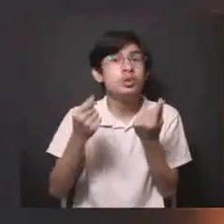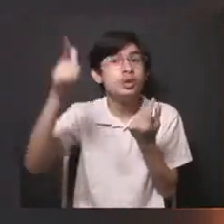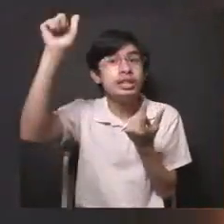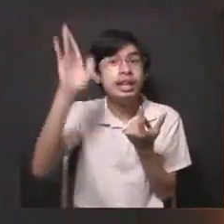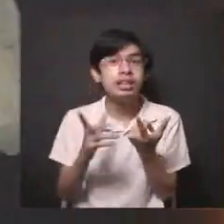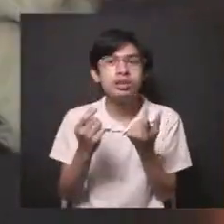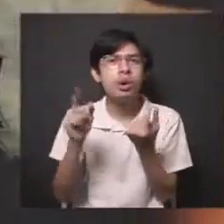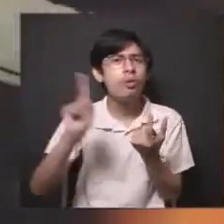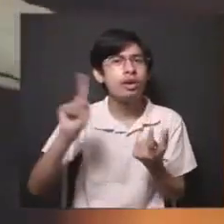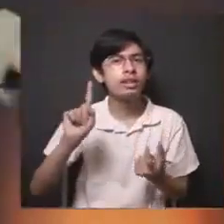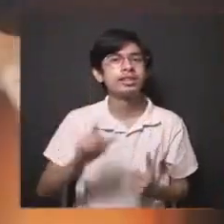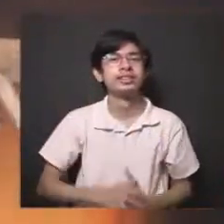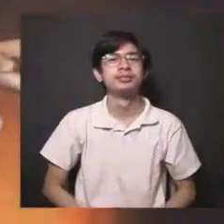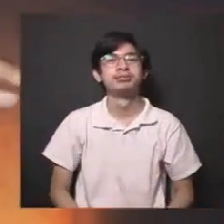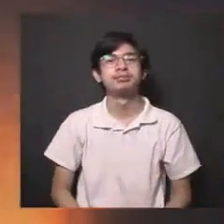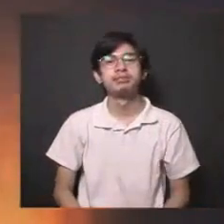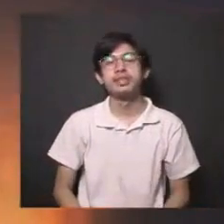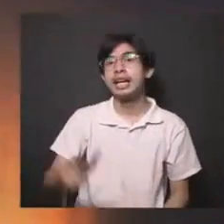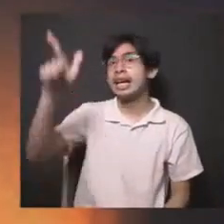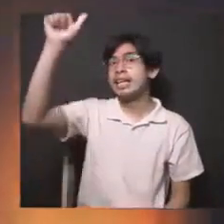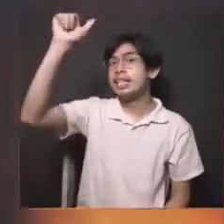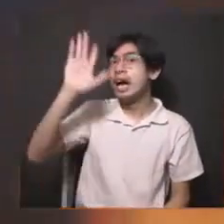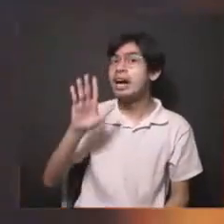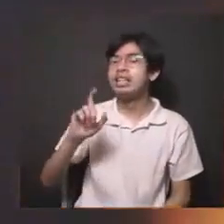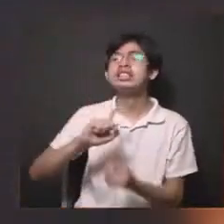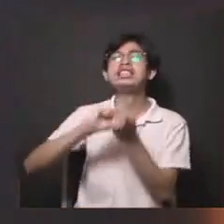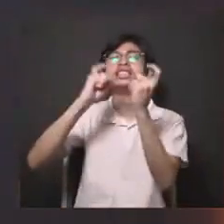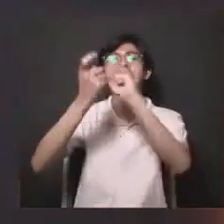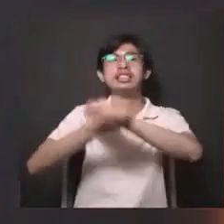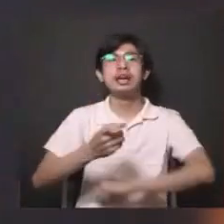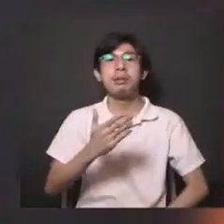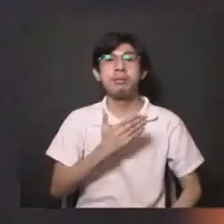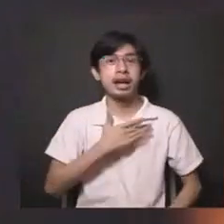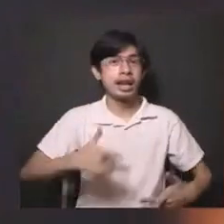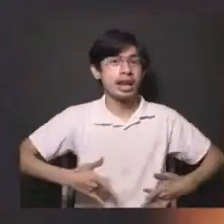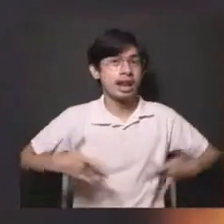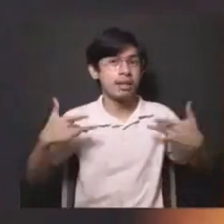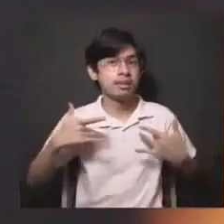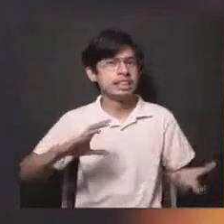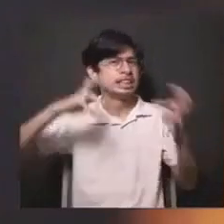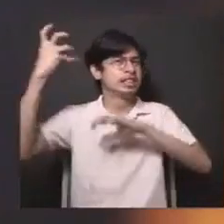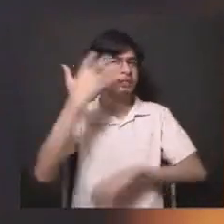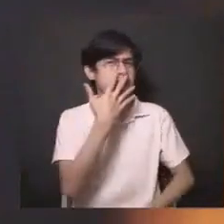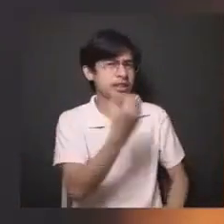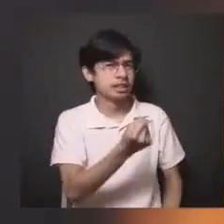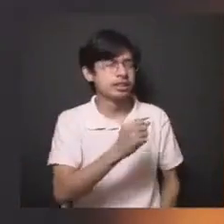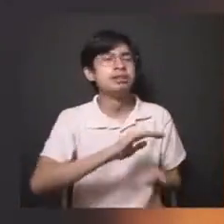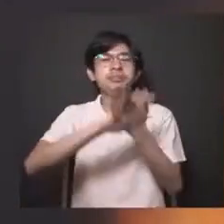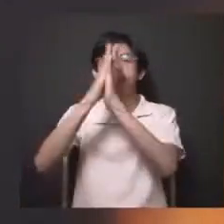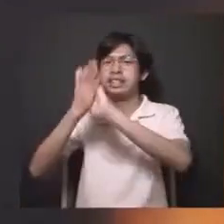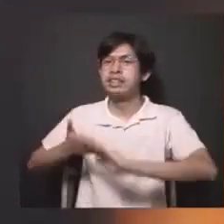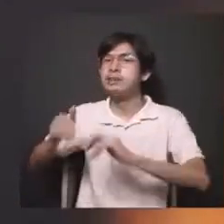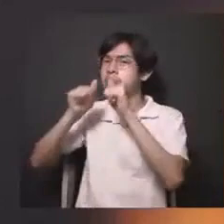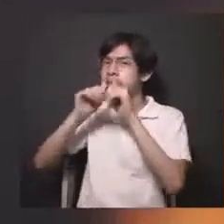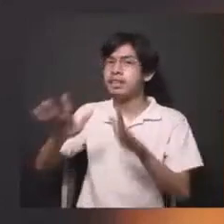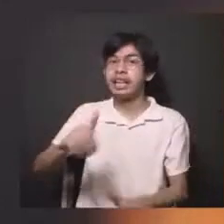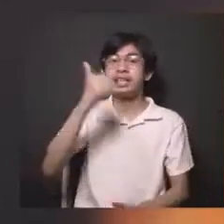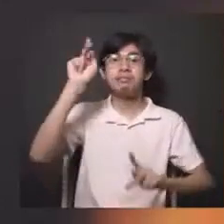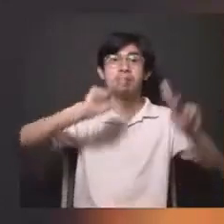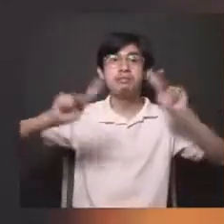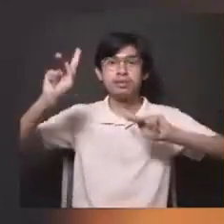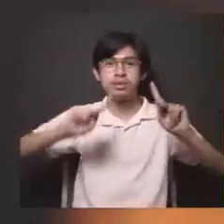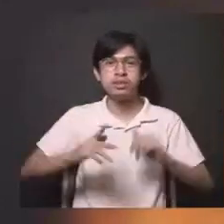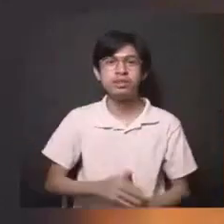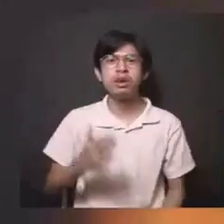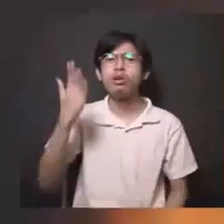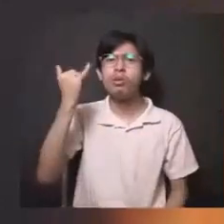He was turning curse into blessing. The reason why this